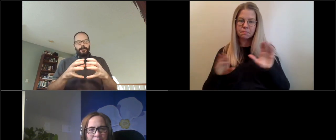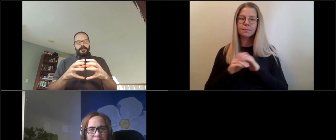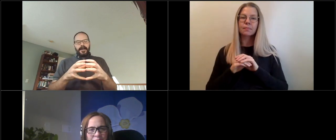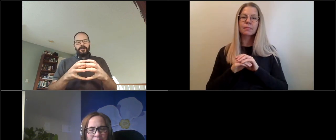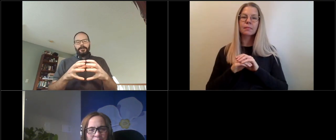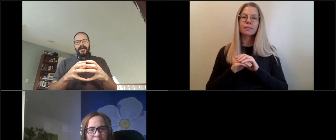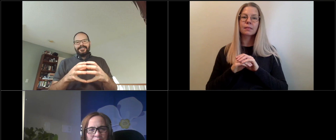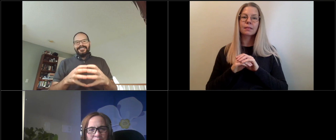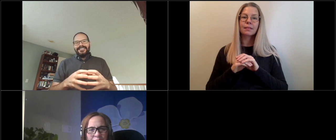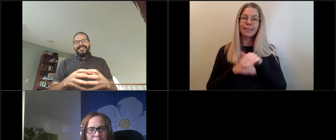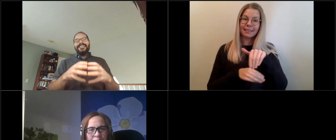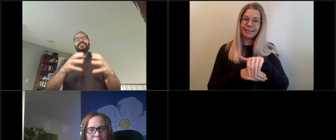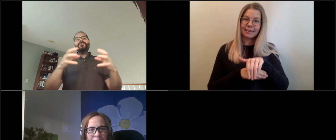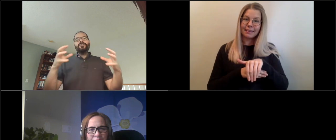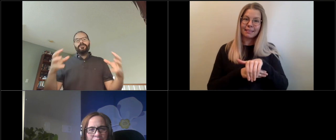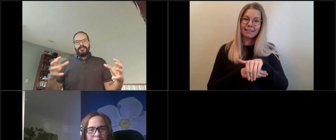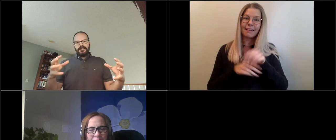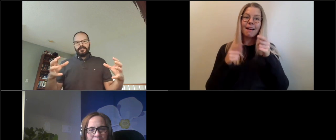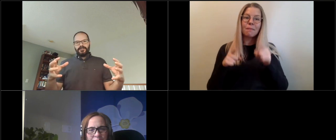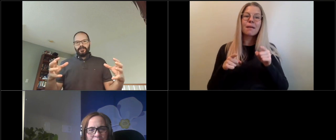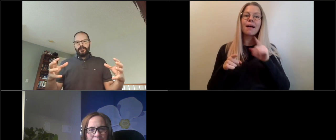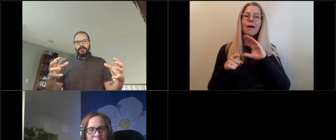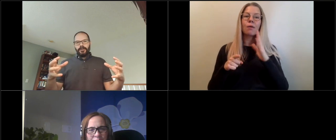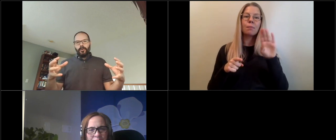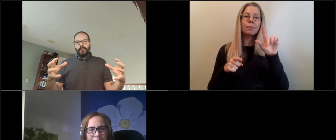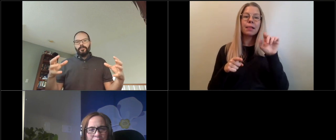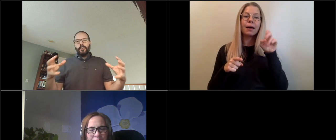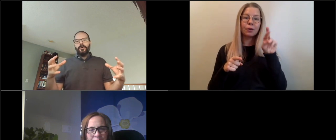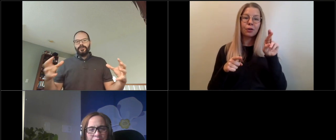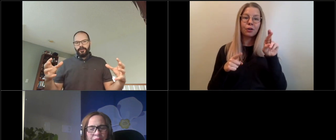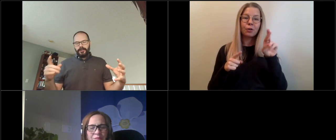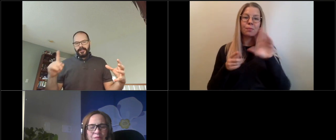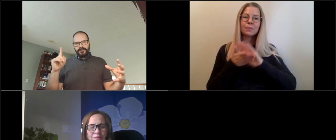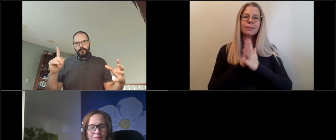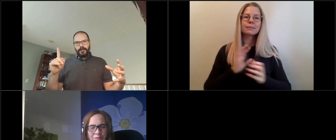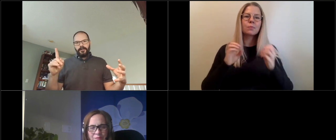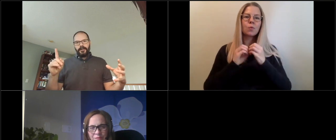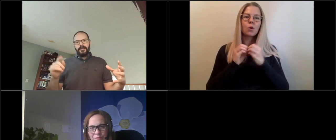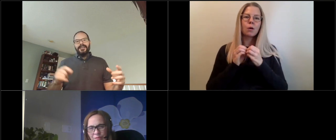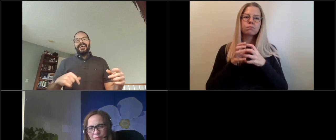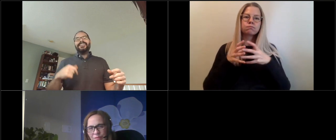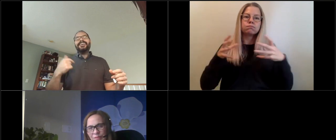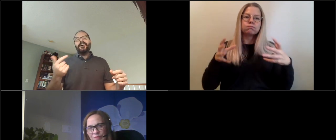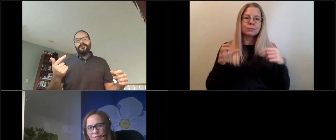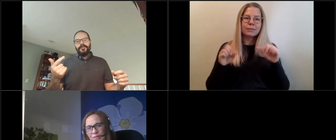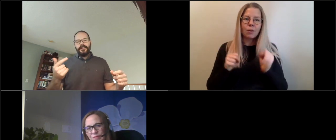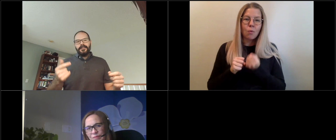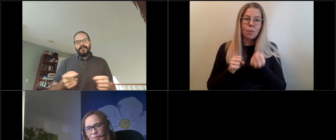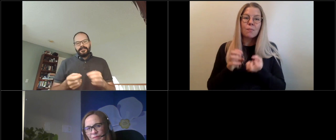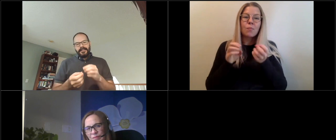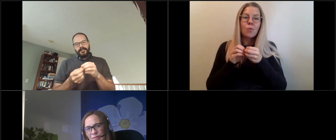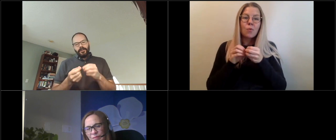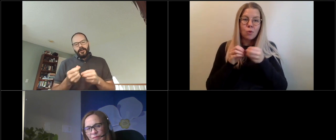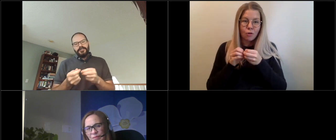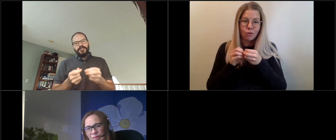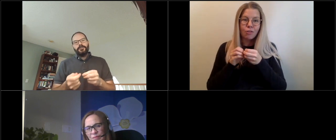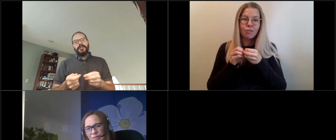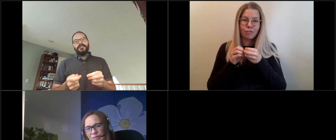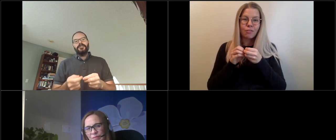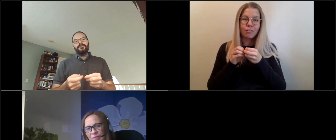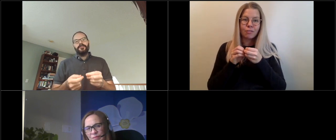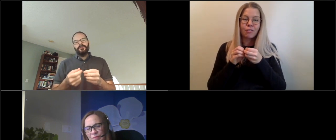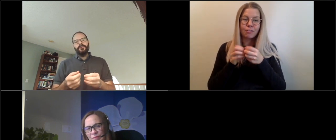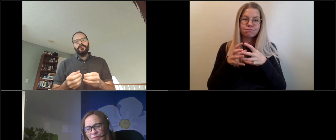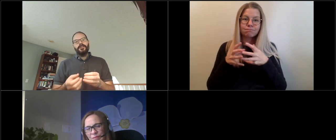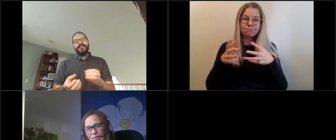our bladder capacity increases so that we can hold more urine. That's one thing. And the other thing is that the